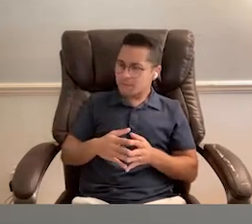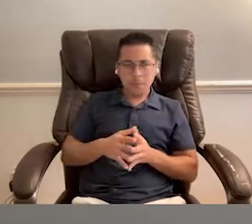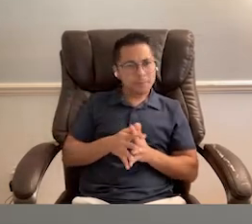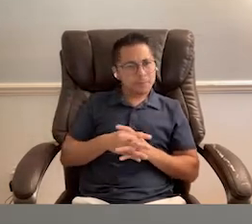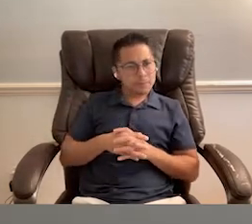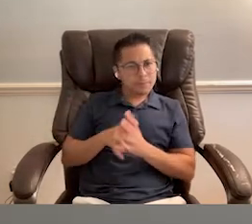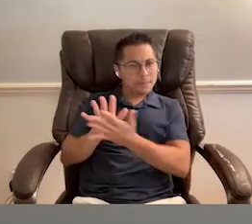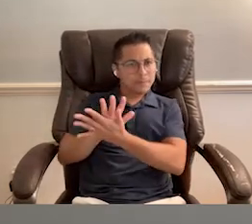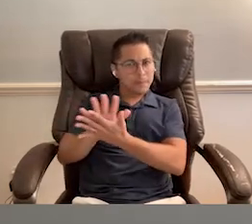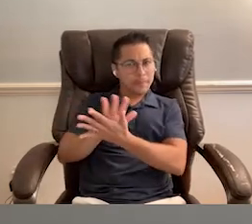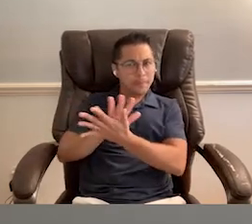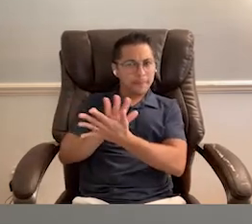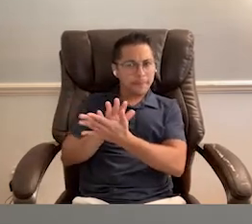saying.